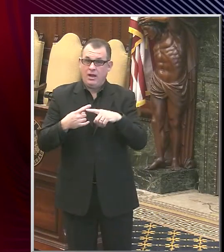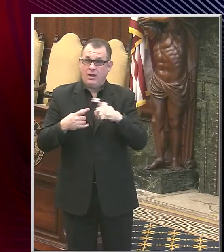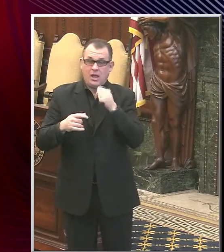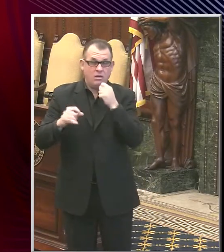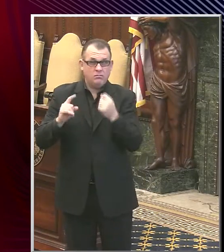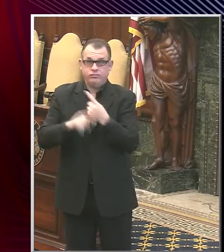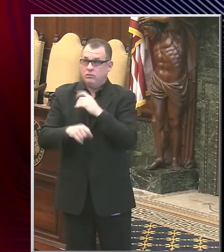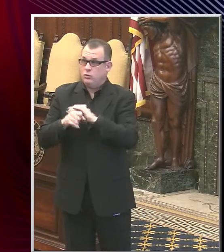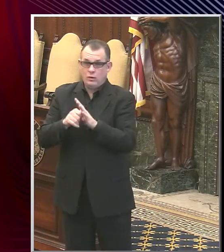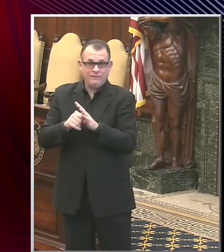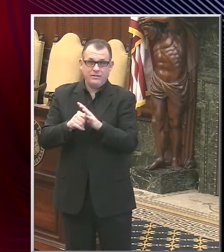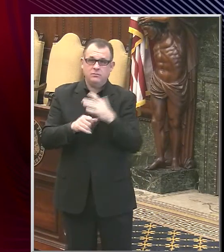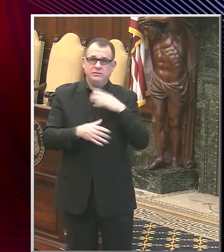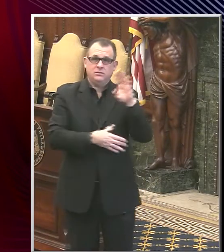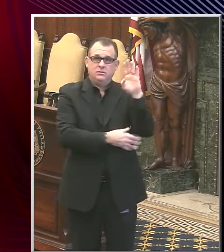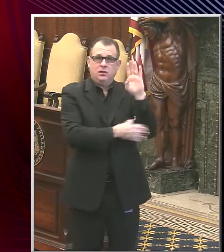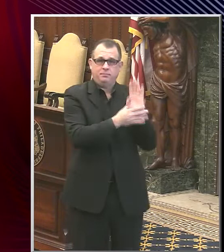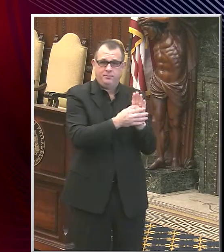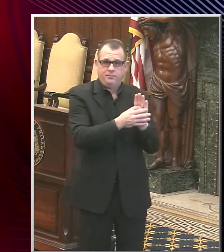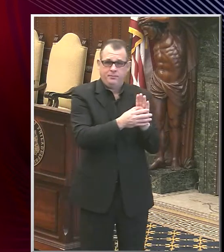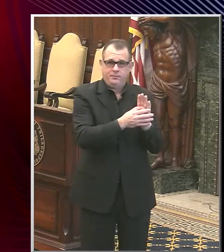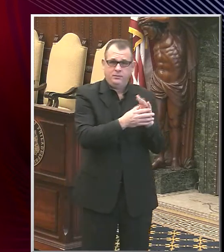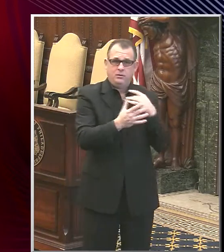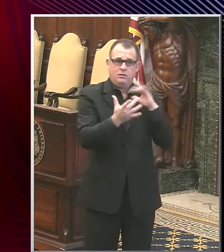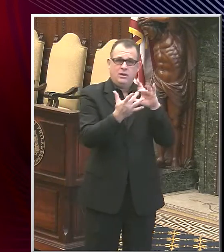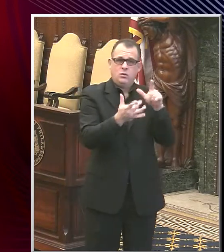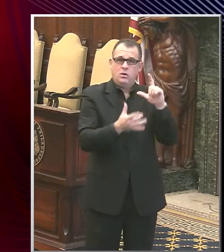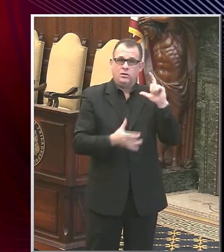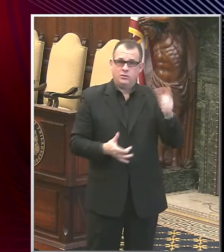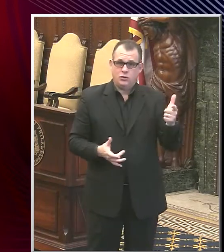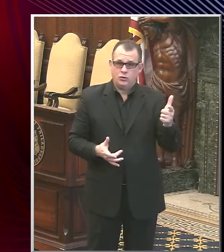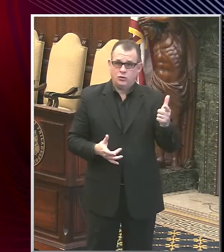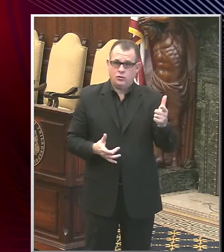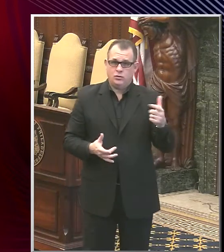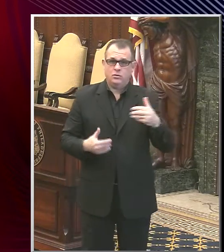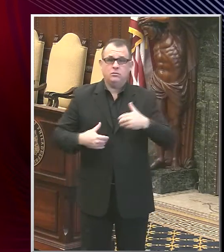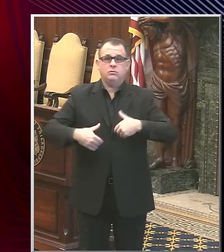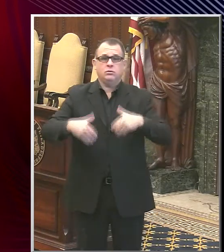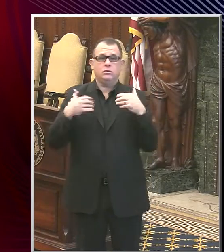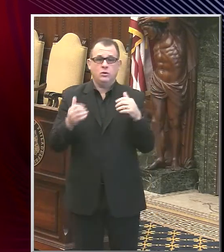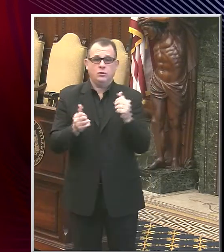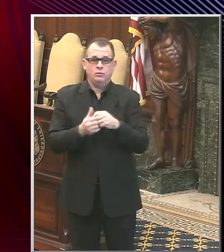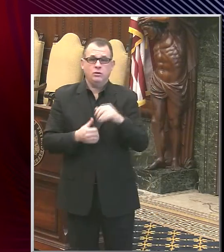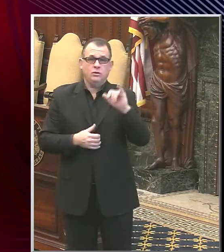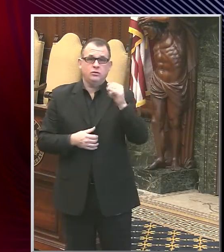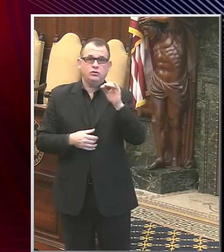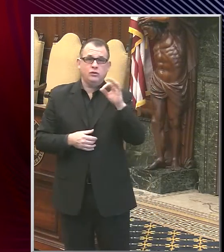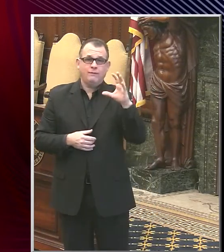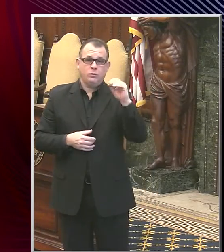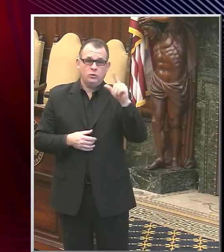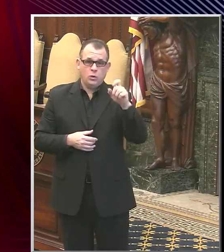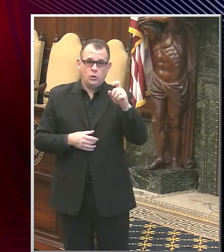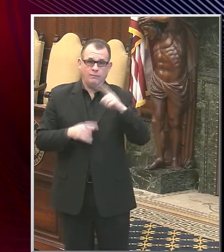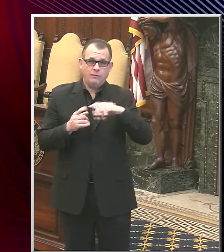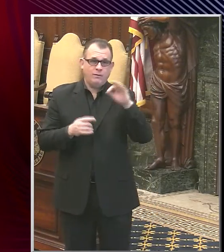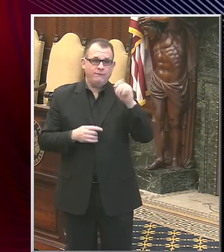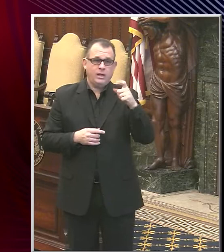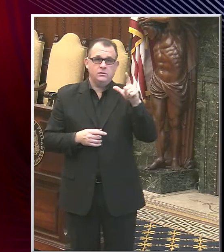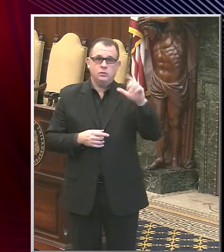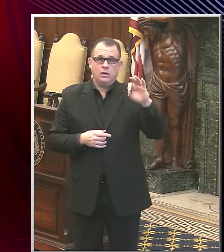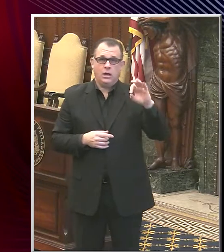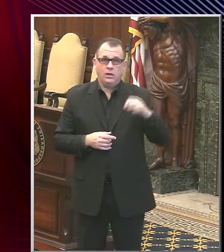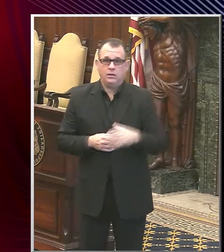COVID, please lower it and we will try to get to you. For now, let's get started with Jeff Cole of Fox